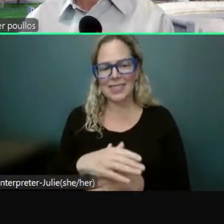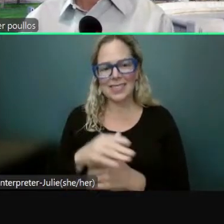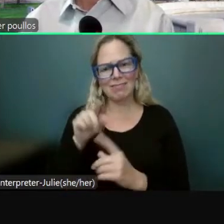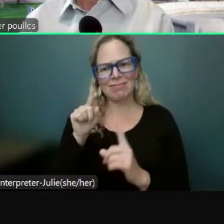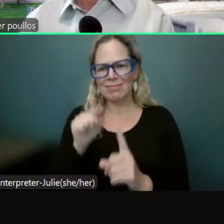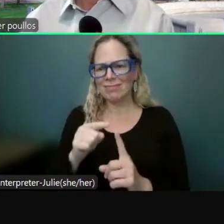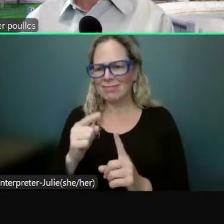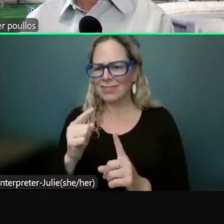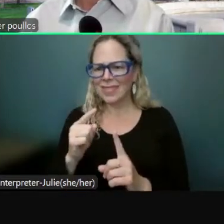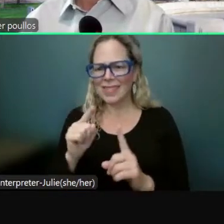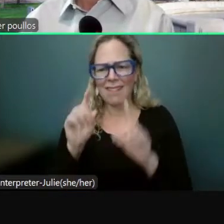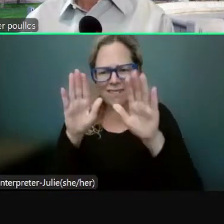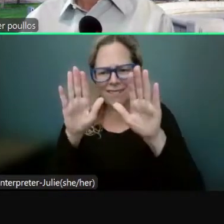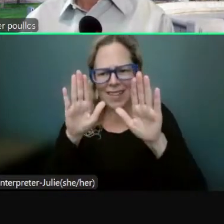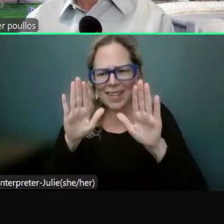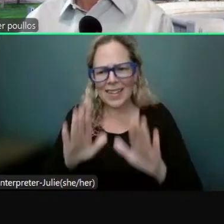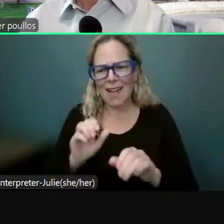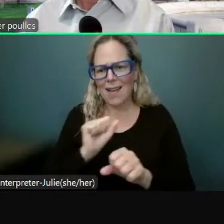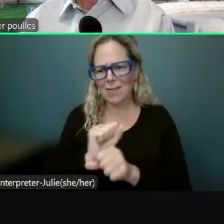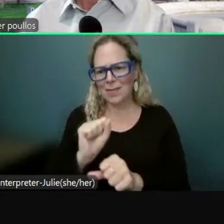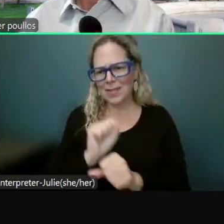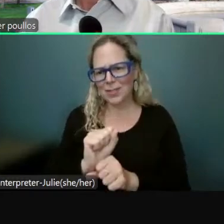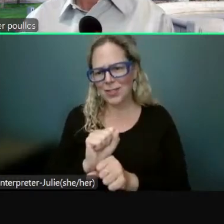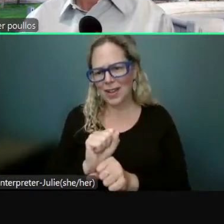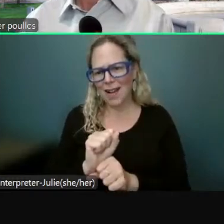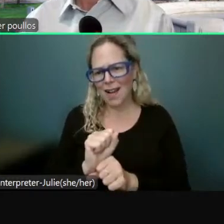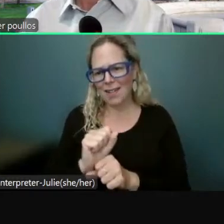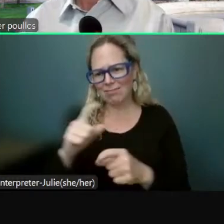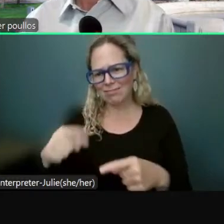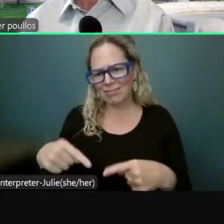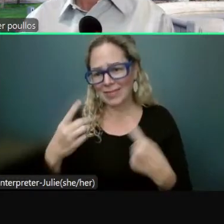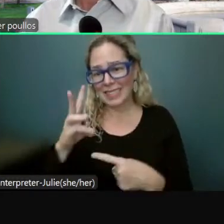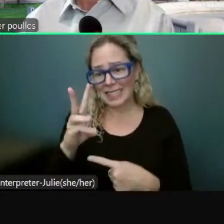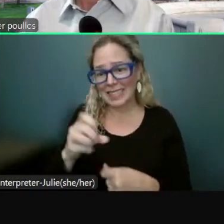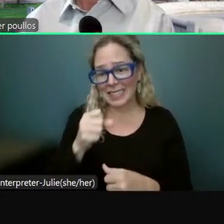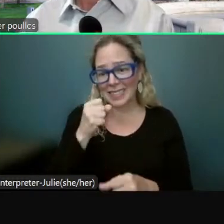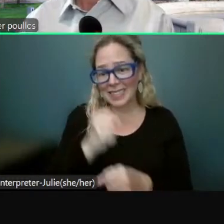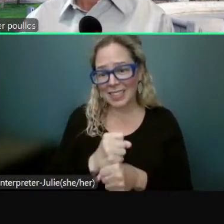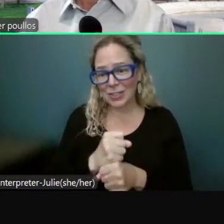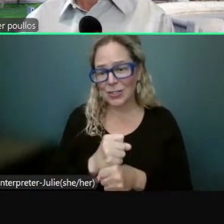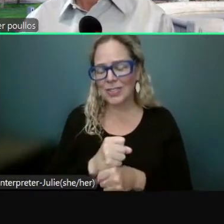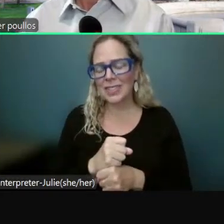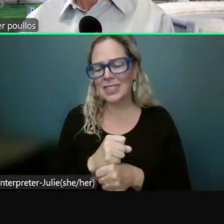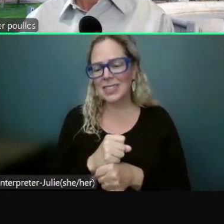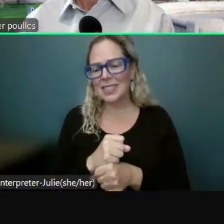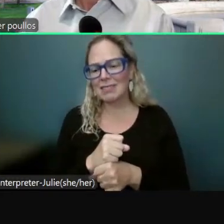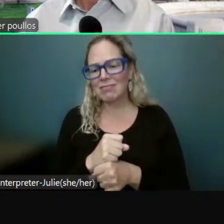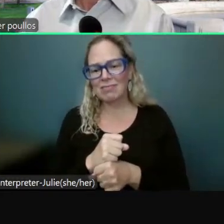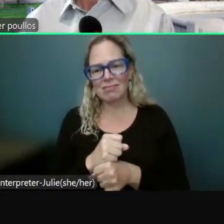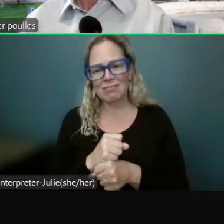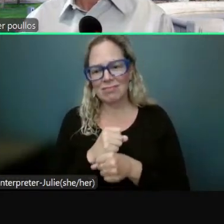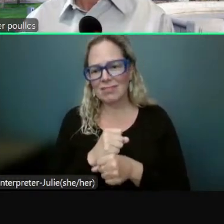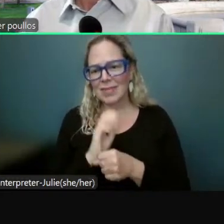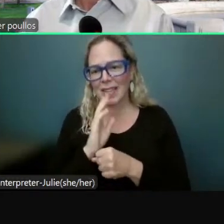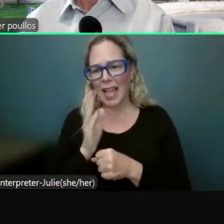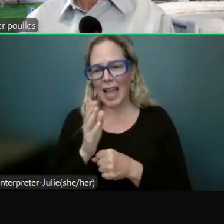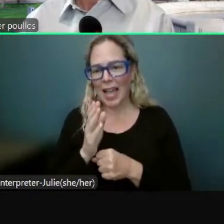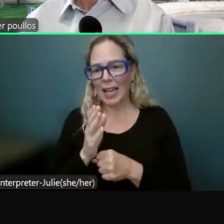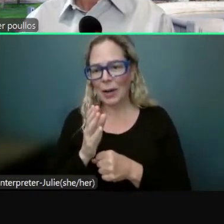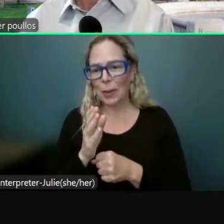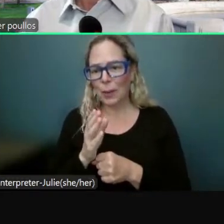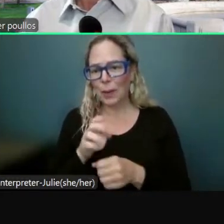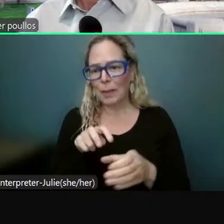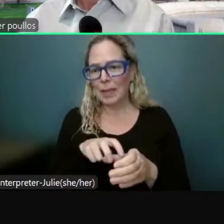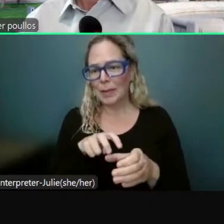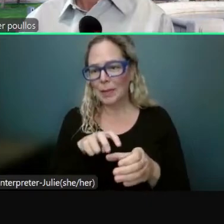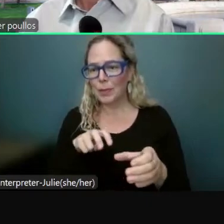done just a phenomenal job the past 6 years and is going to be transferring off as the technical